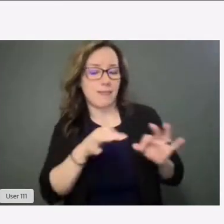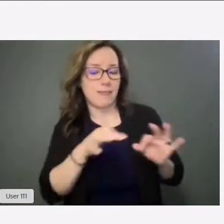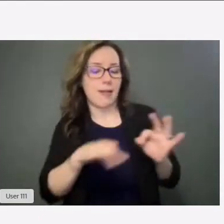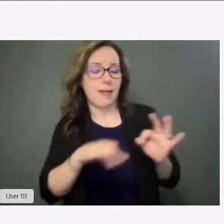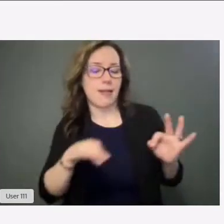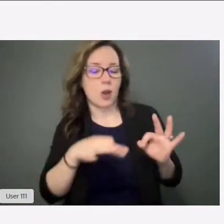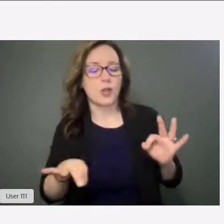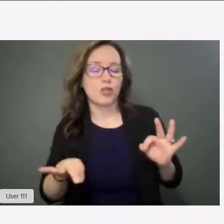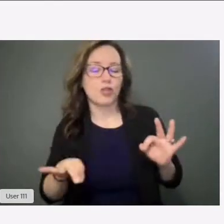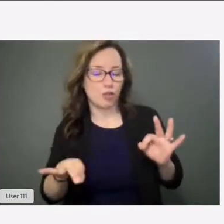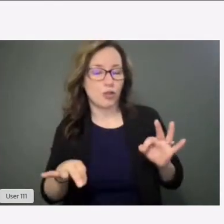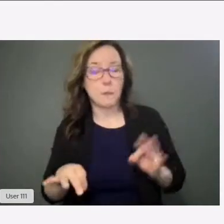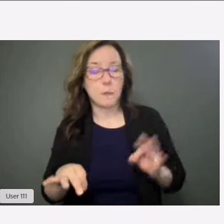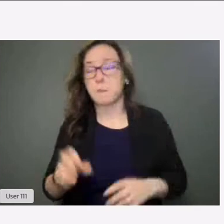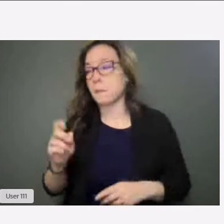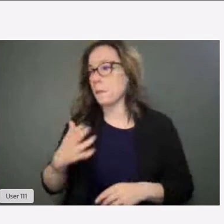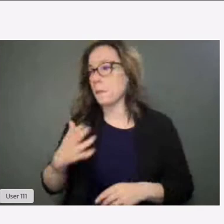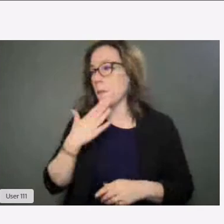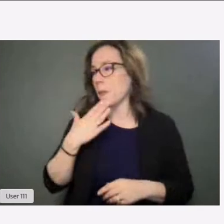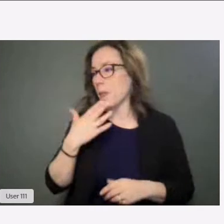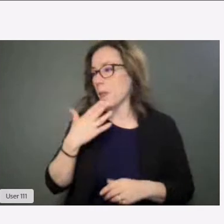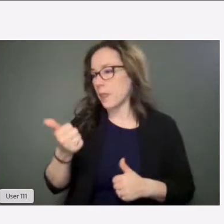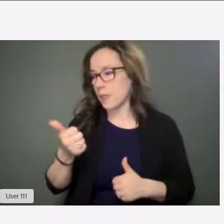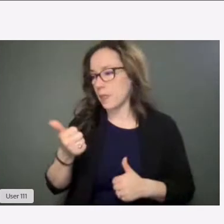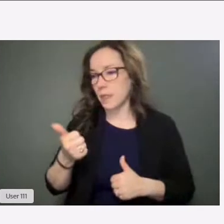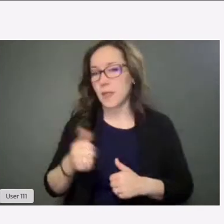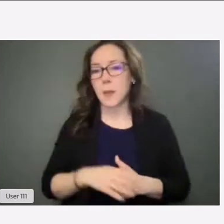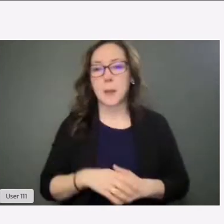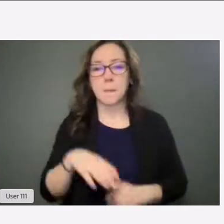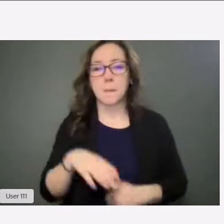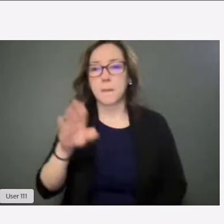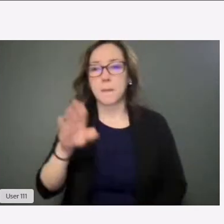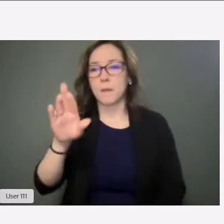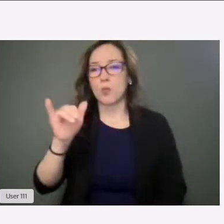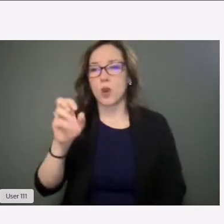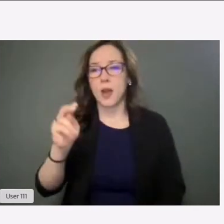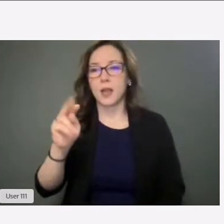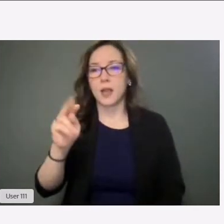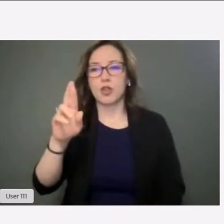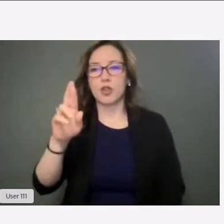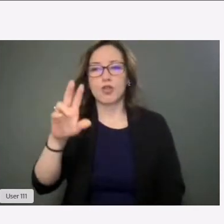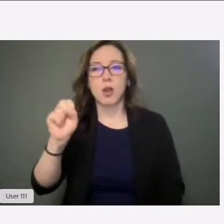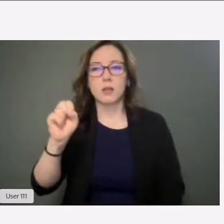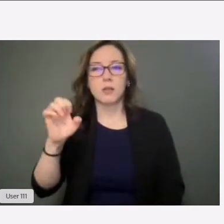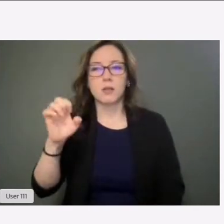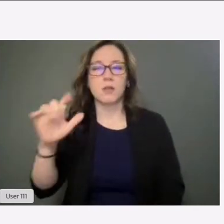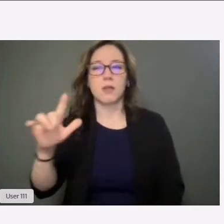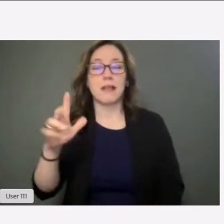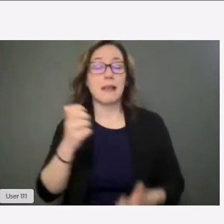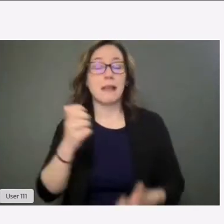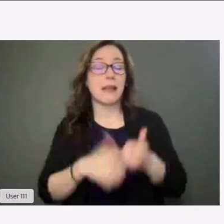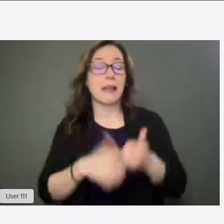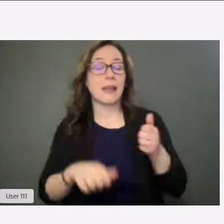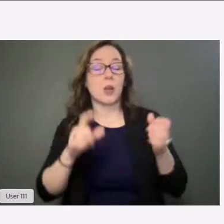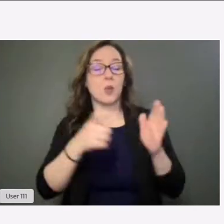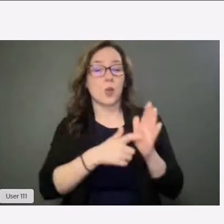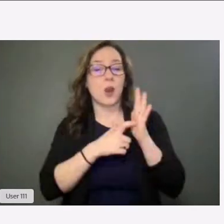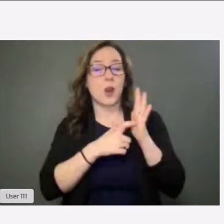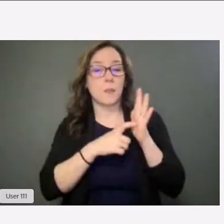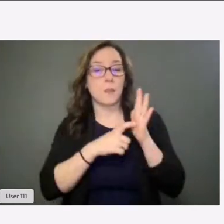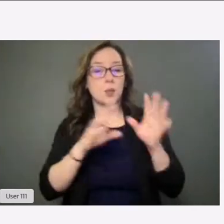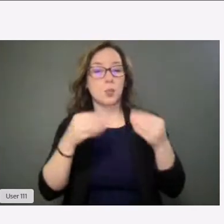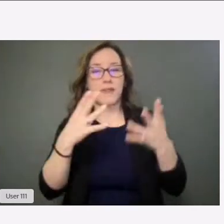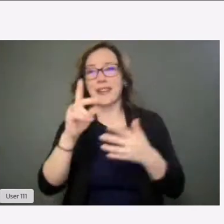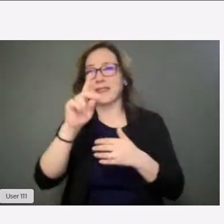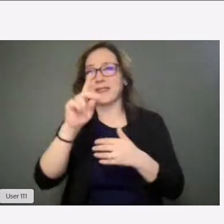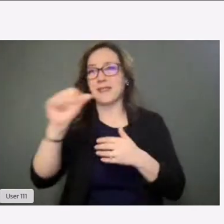you. From Brian Russell, are there any requirements to provide disability competency training?